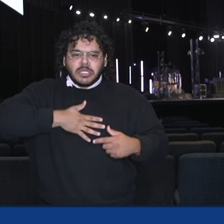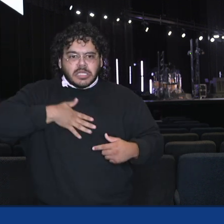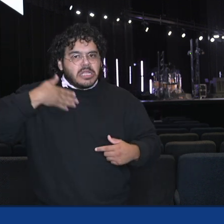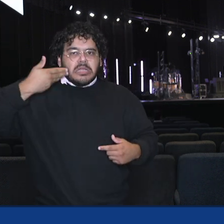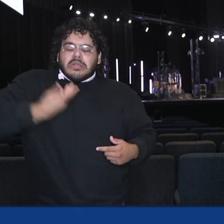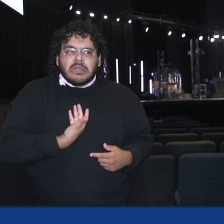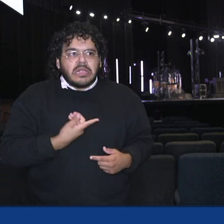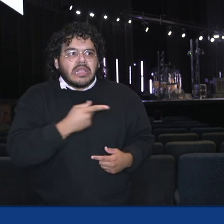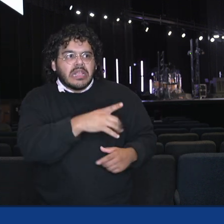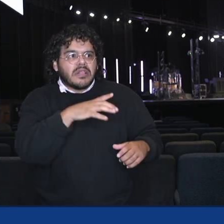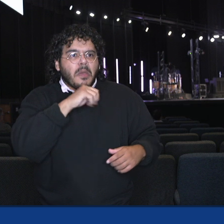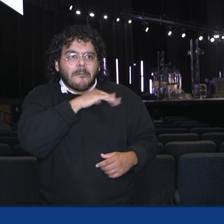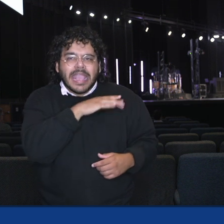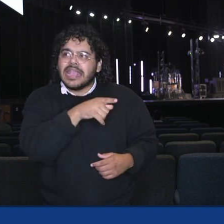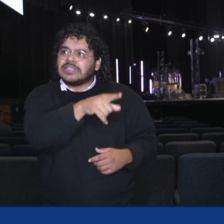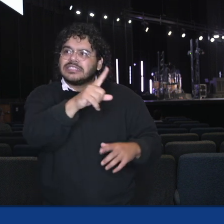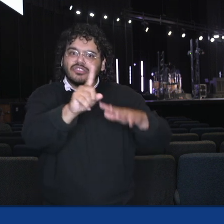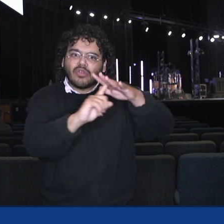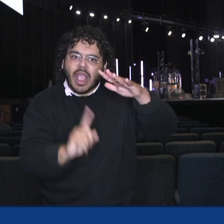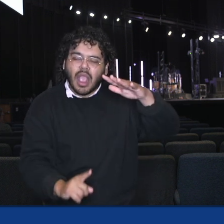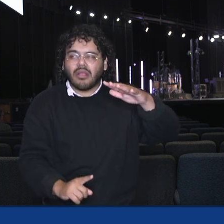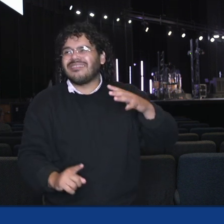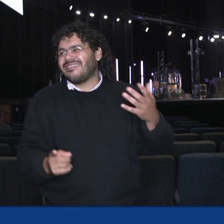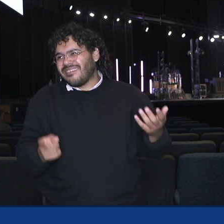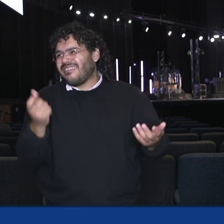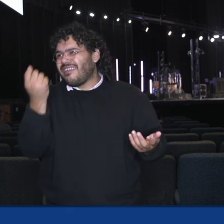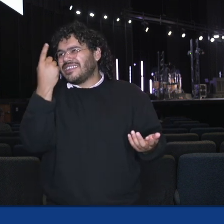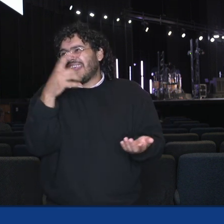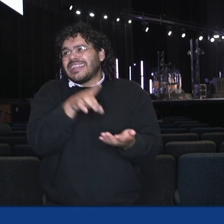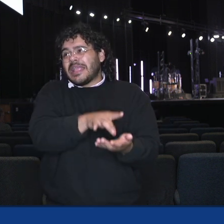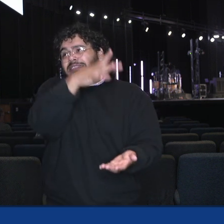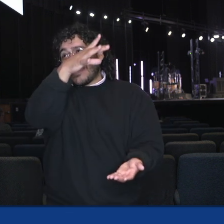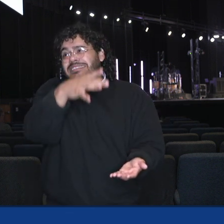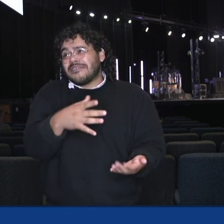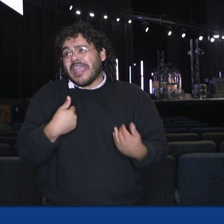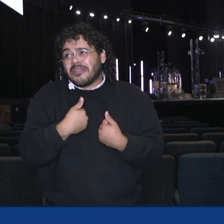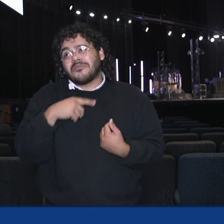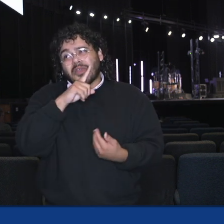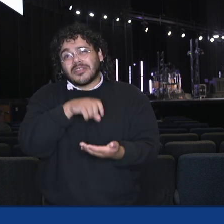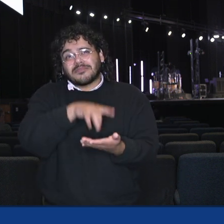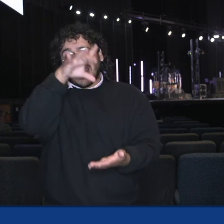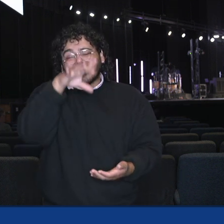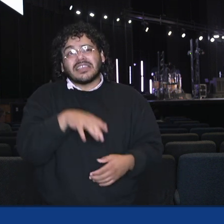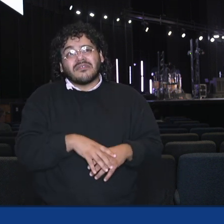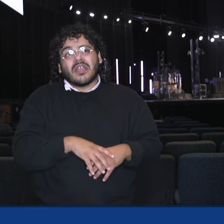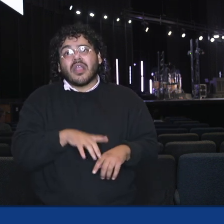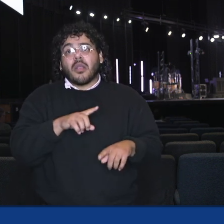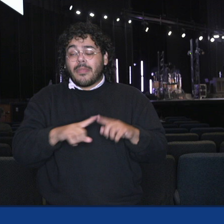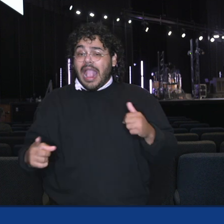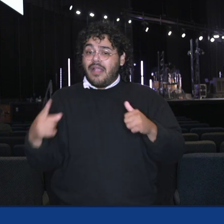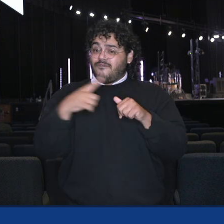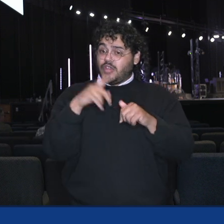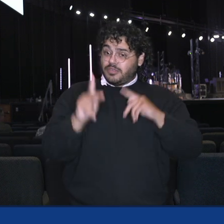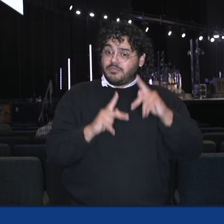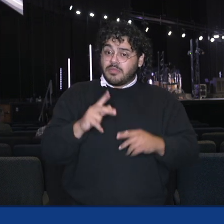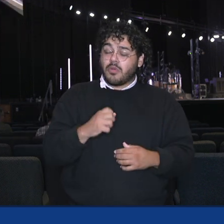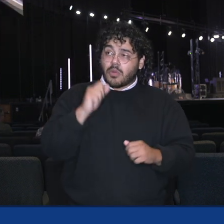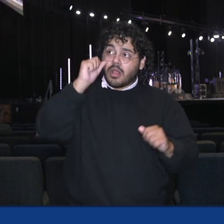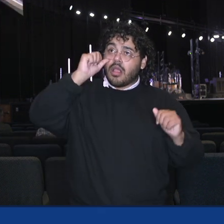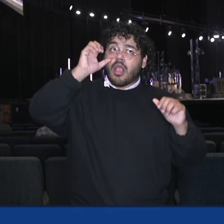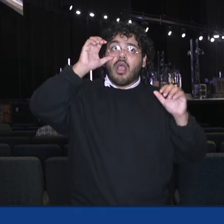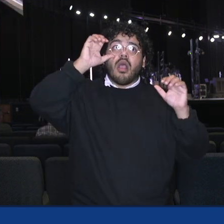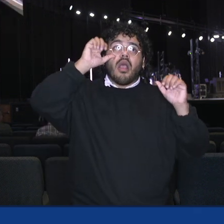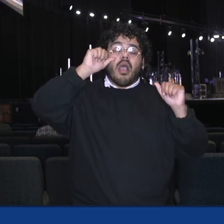expensive, I gather. They demanded that Jesus leave and not come back. They were in awe. They got